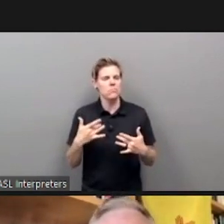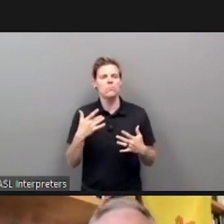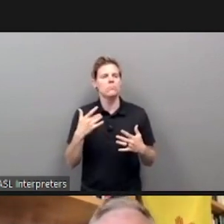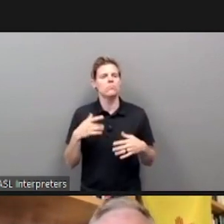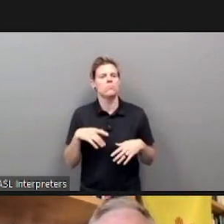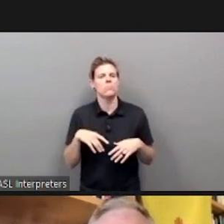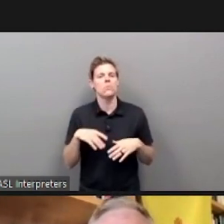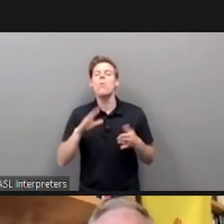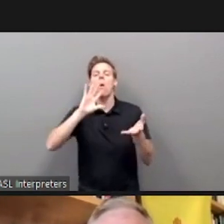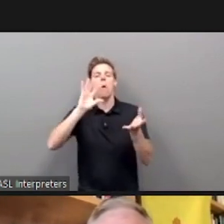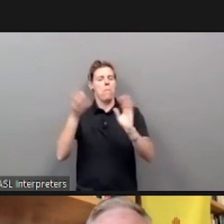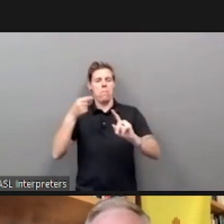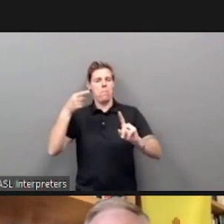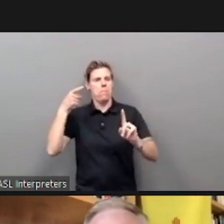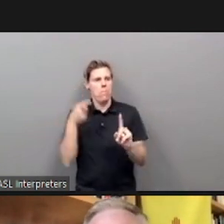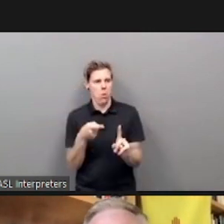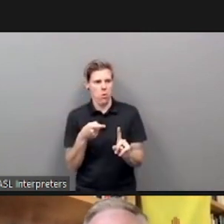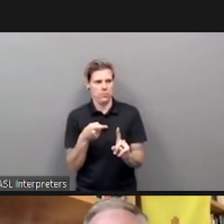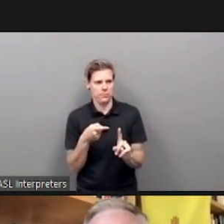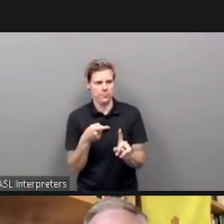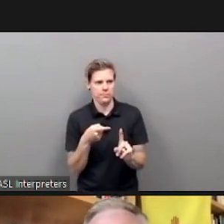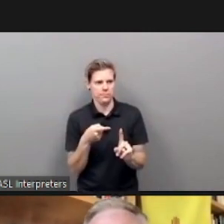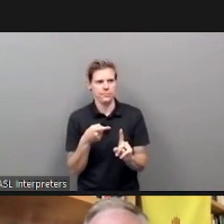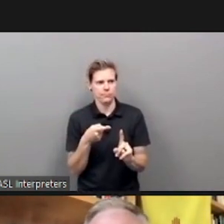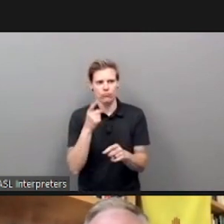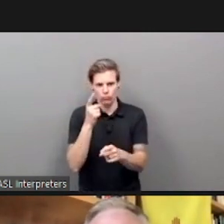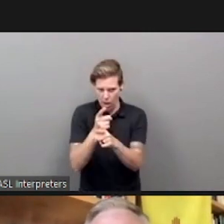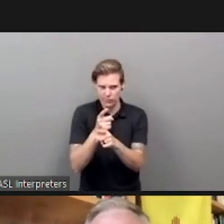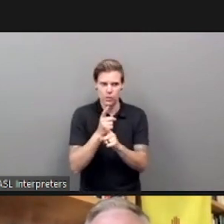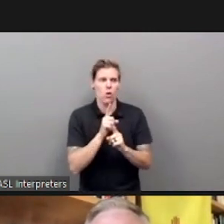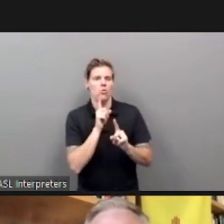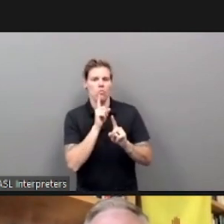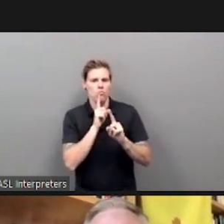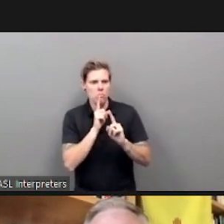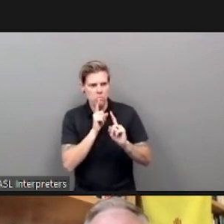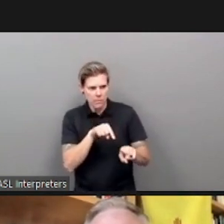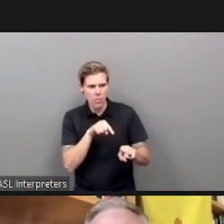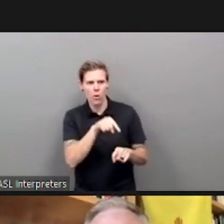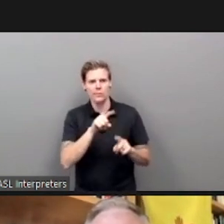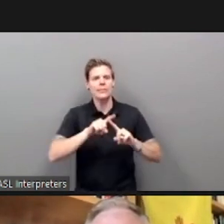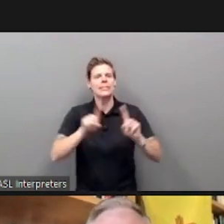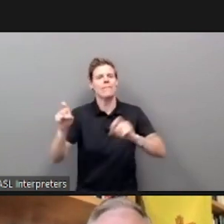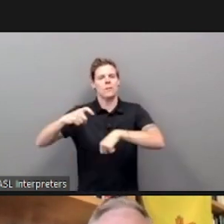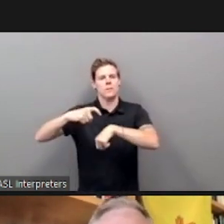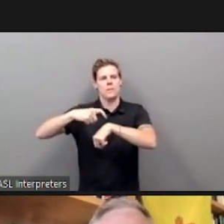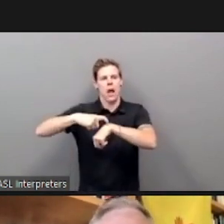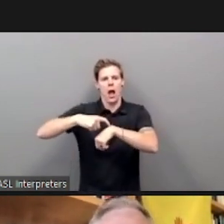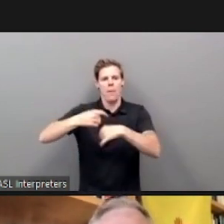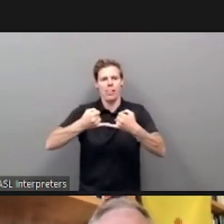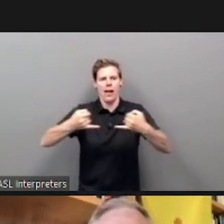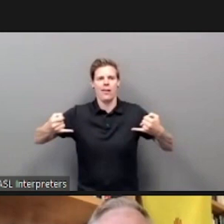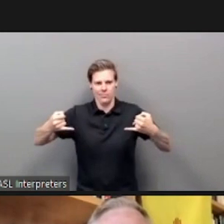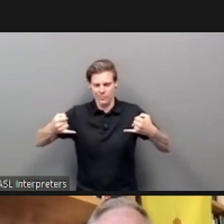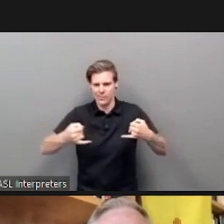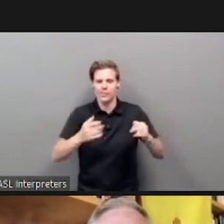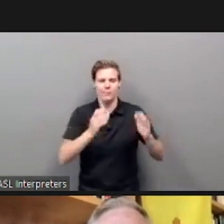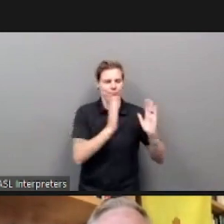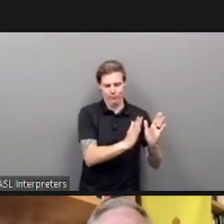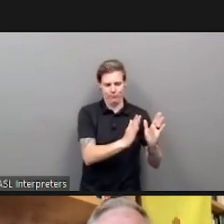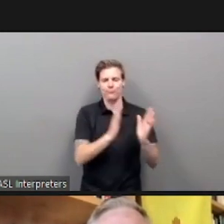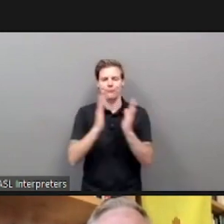at reports that are looking at a different time frame. So that report that you just had pulled up was the prior